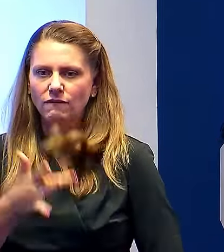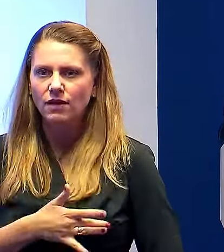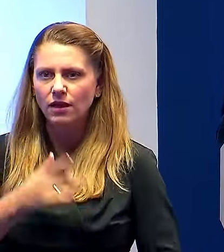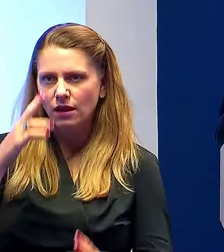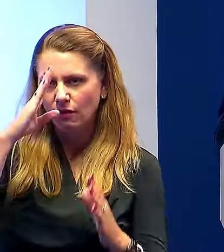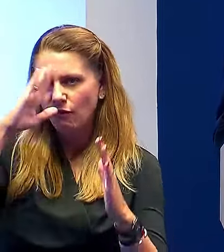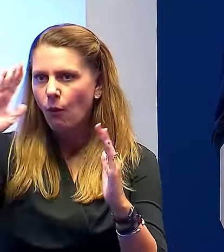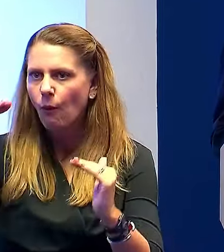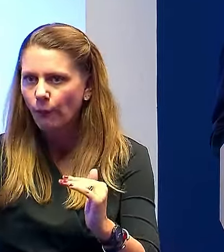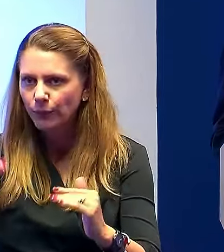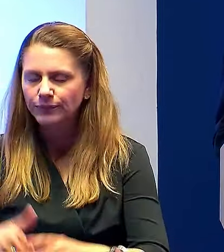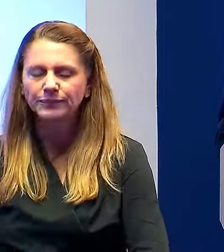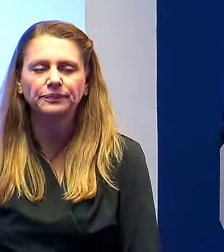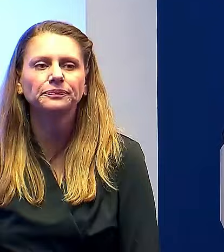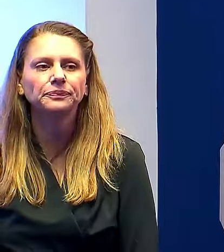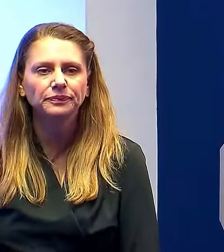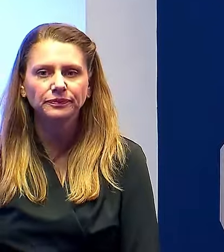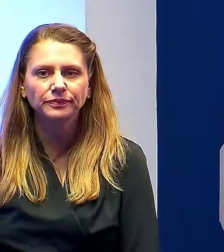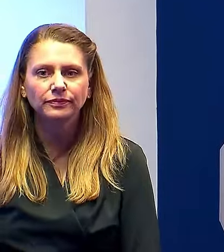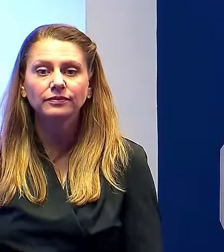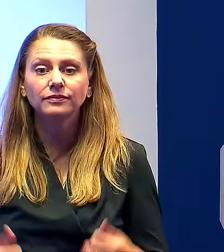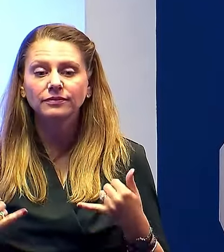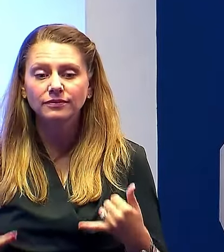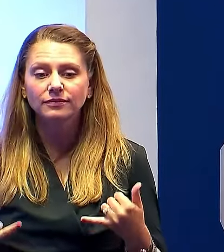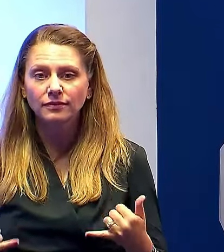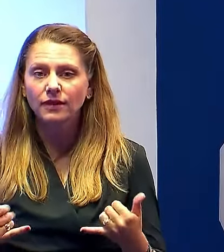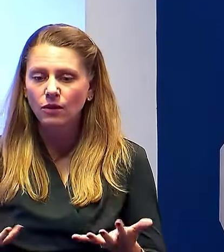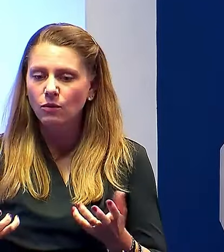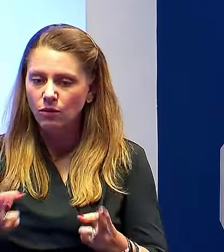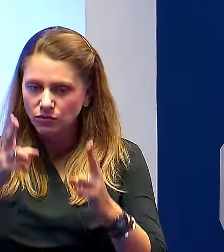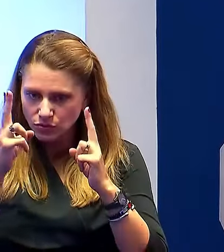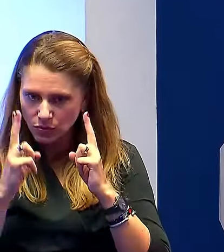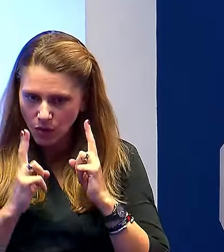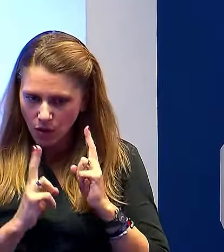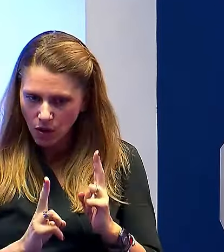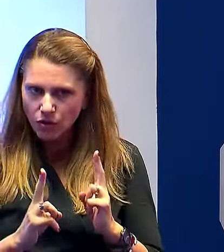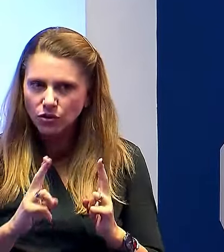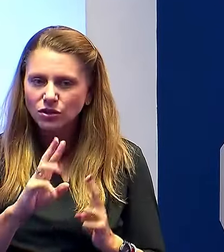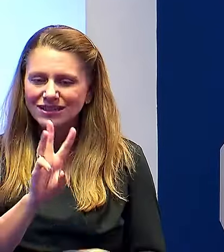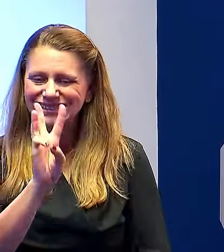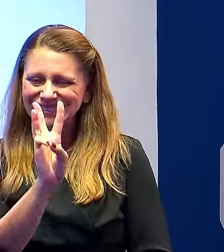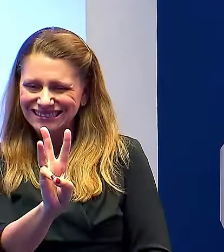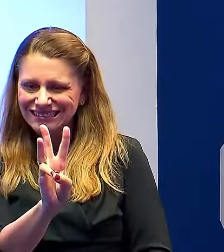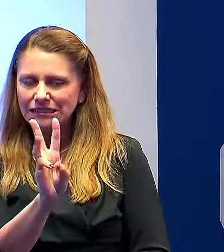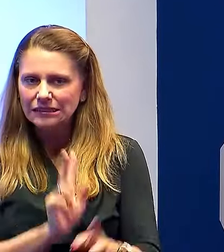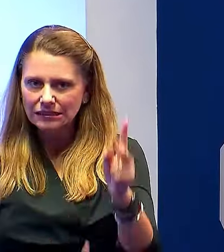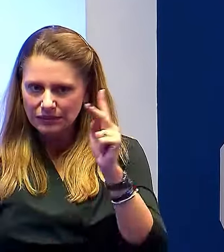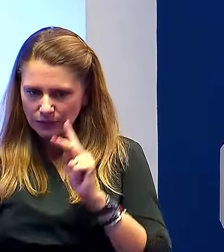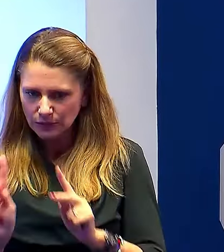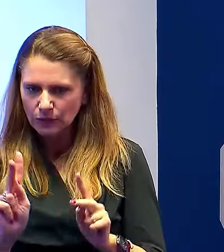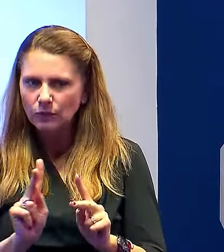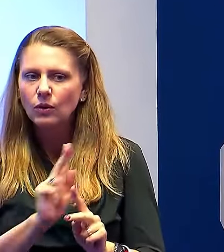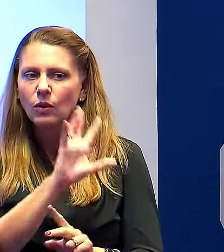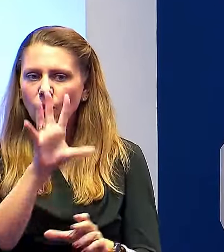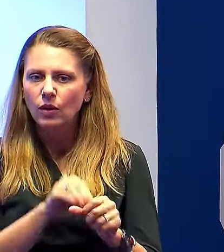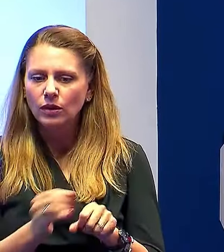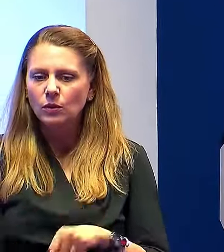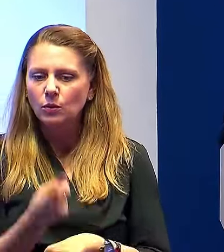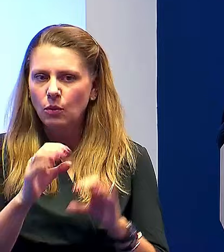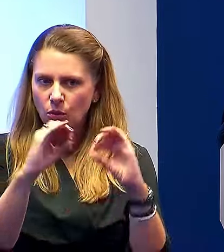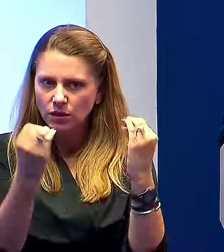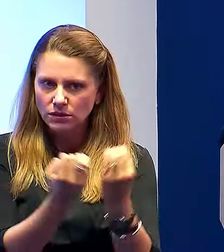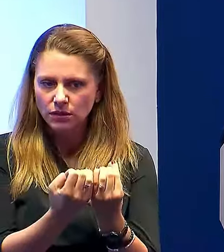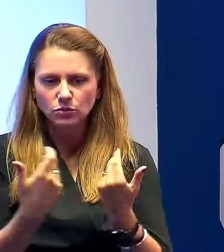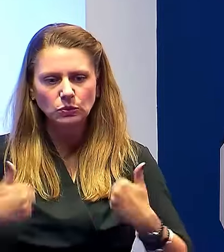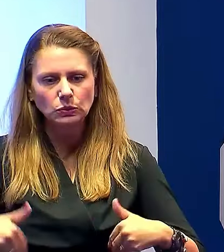We're here today to honor the selfless contributions of six individuals in one organization who embody the